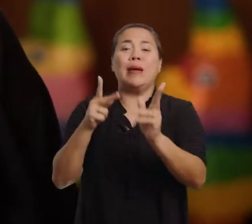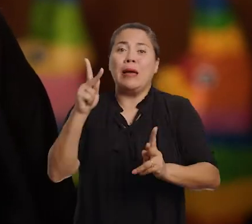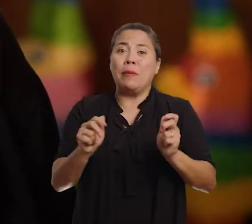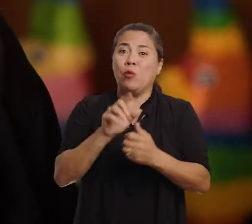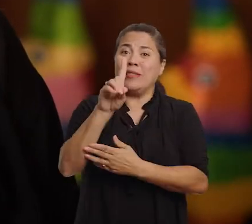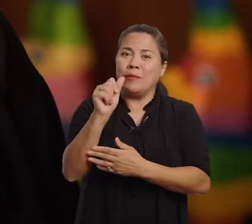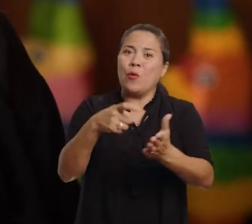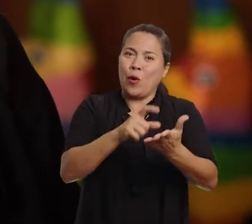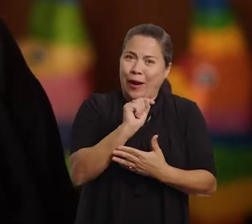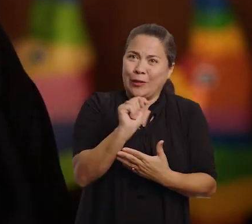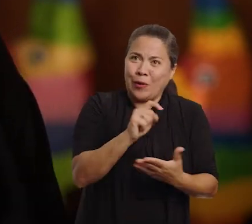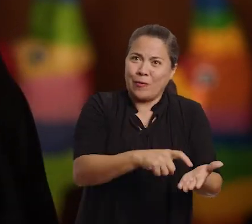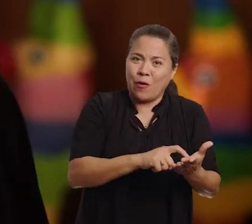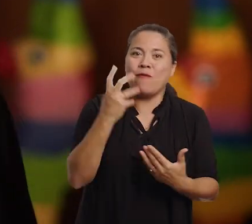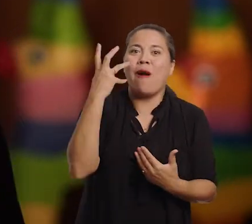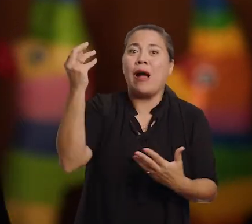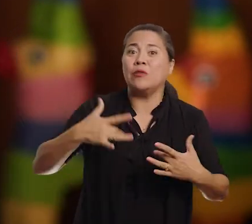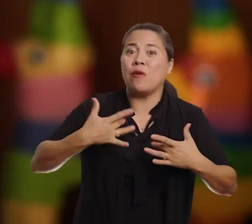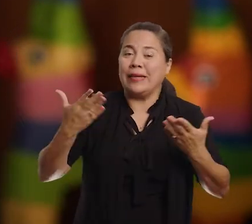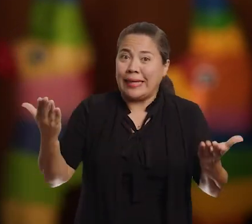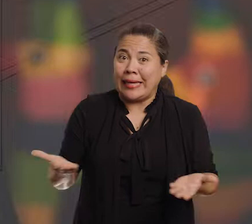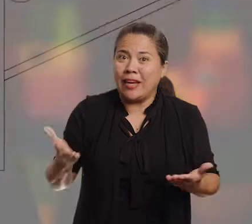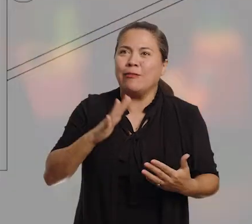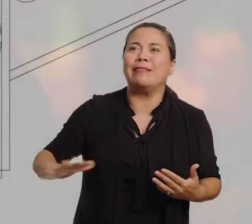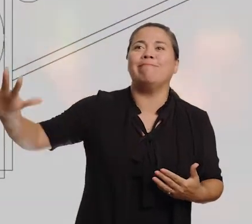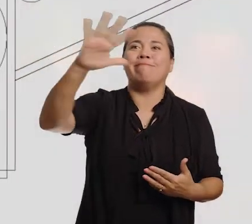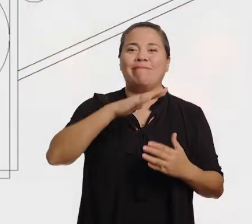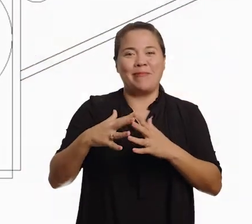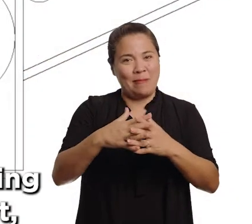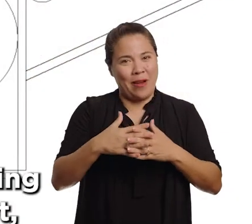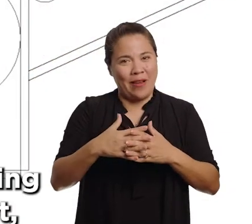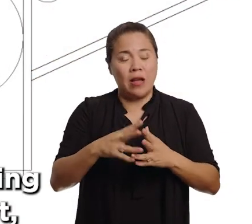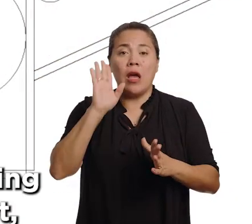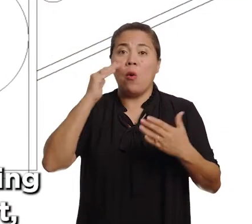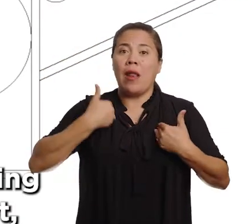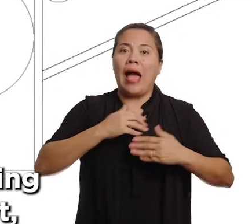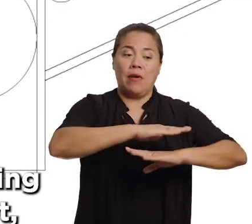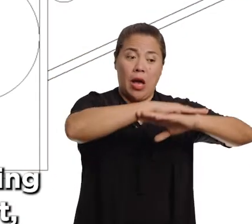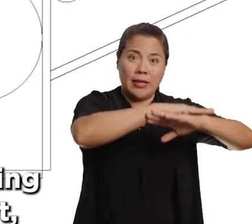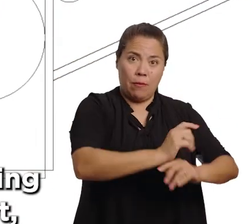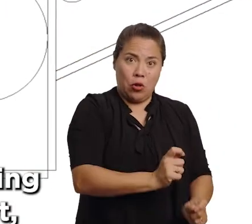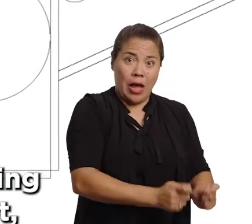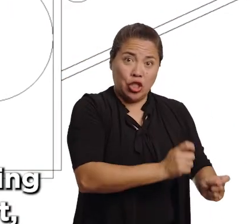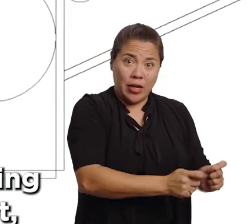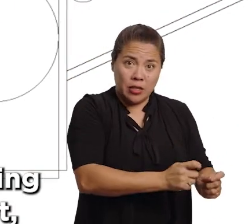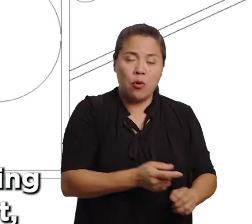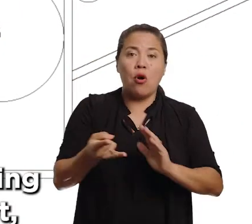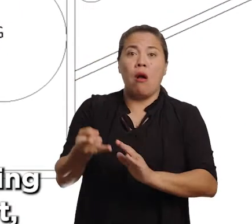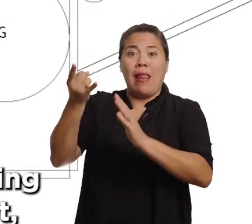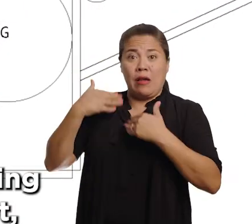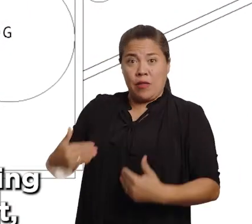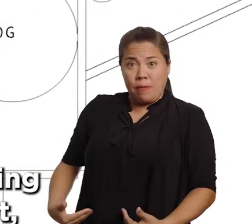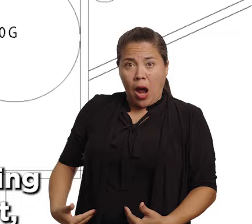toileting needs of people with disabilities at outdoor events, both here and around the country. Equipped with an adjustable height changing table,